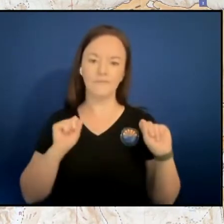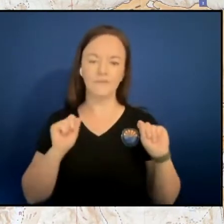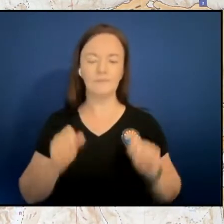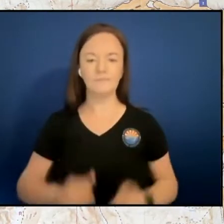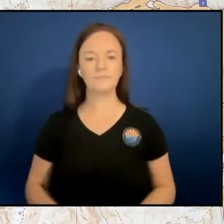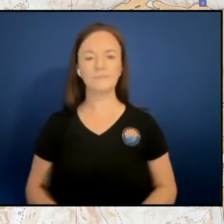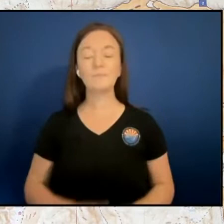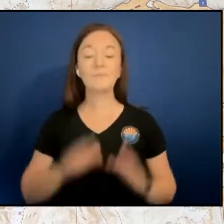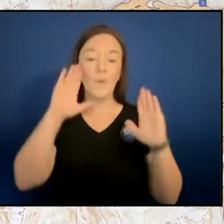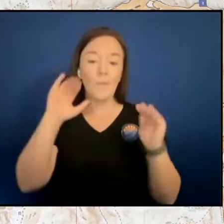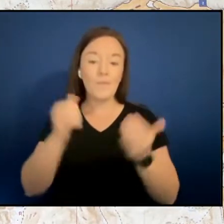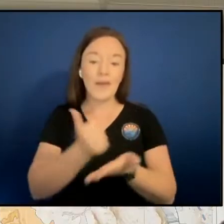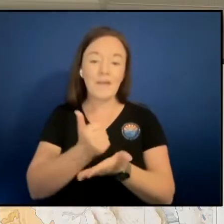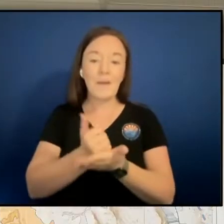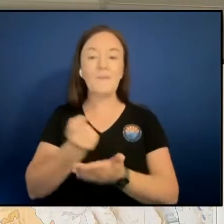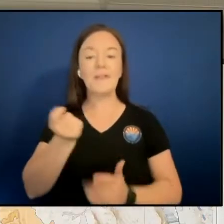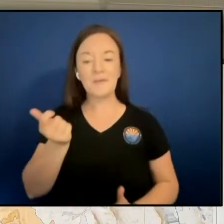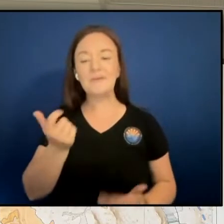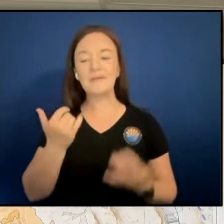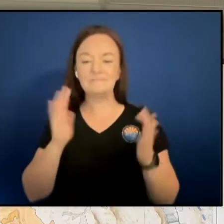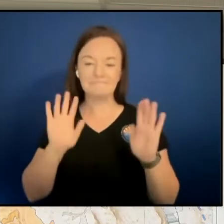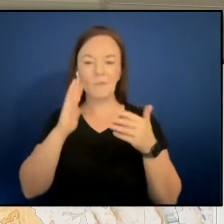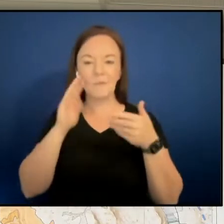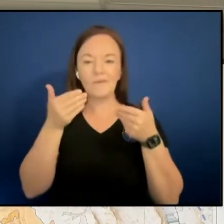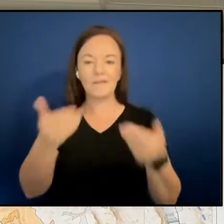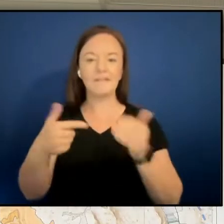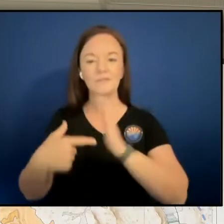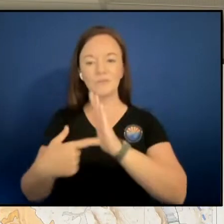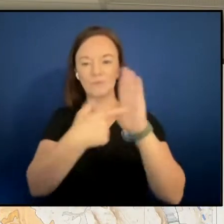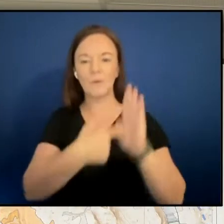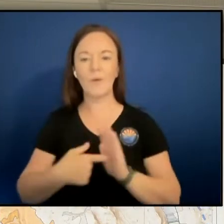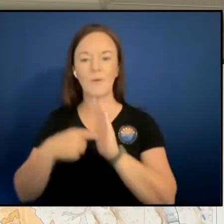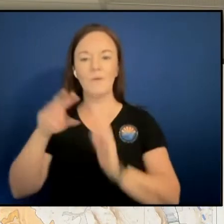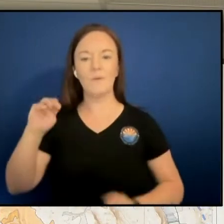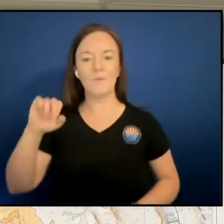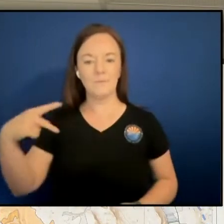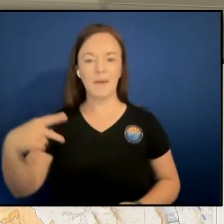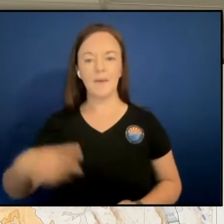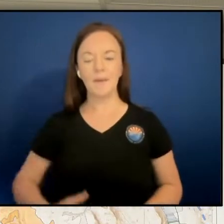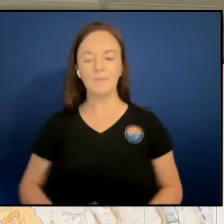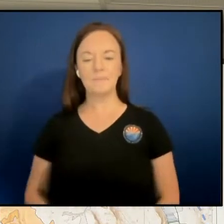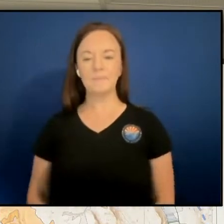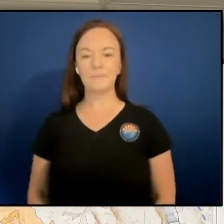Hopefully that helped a little bit. I'll go to the map now and tell you guys what we've got going on today.